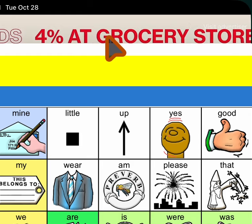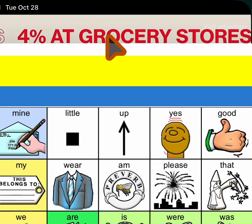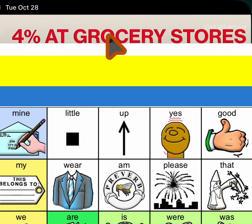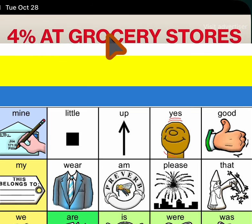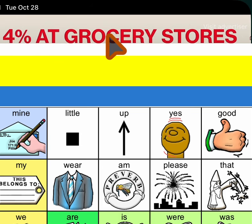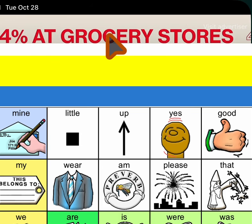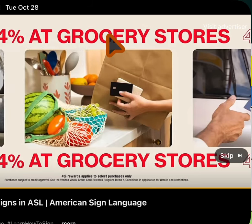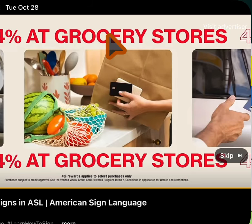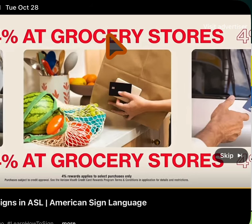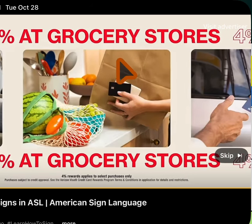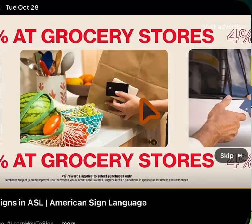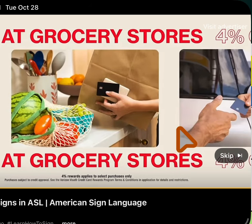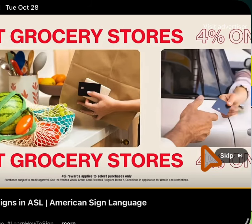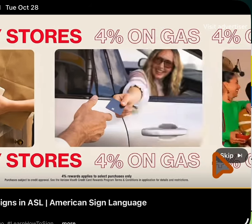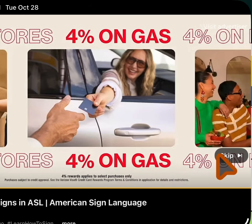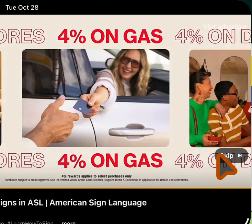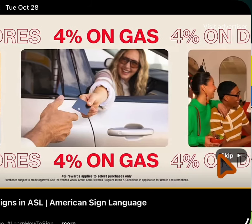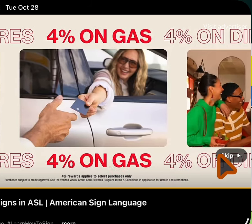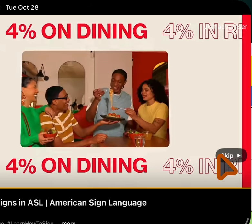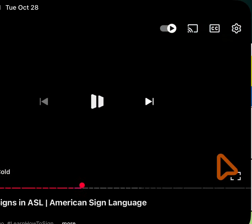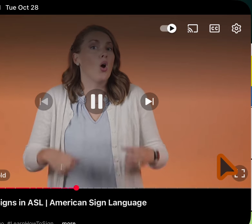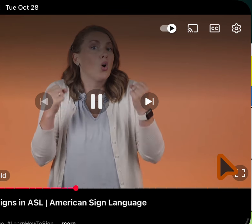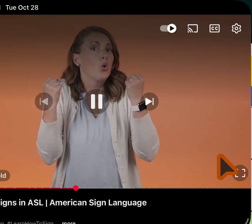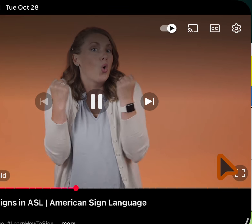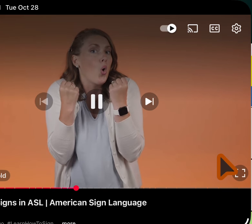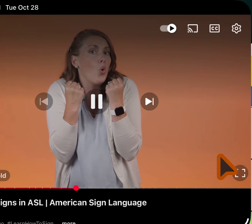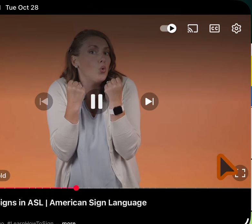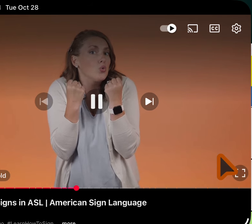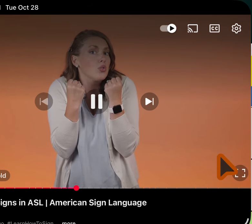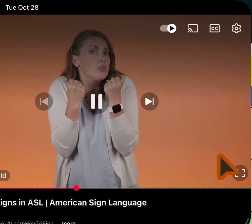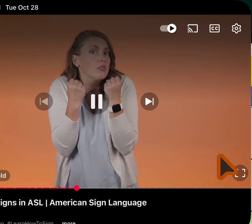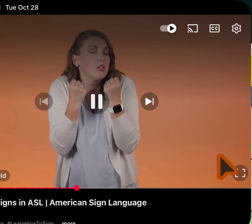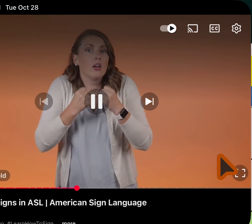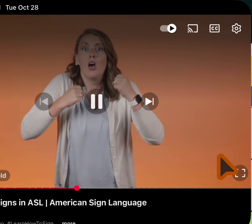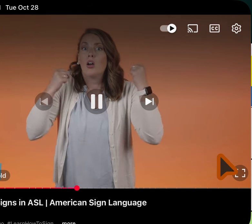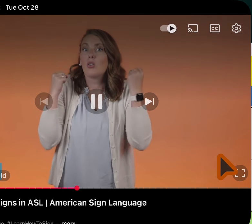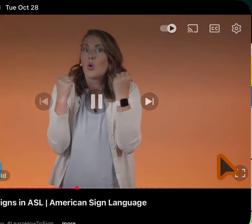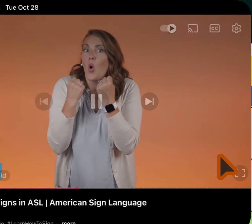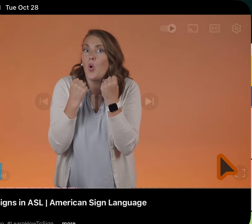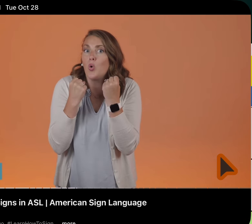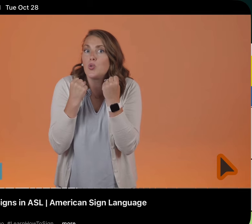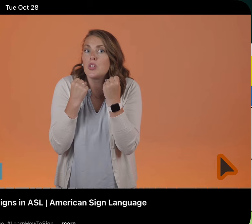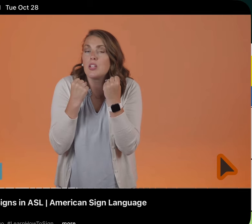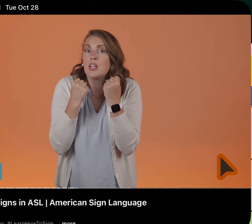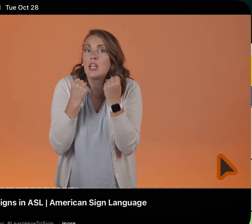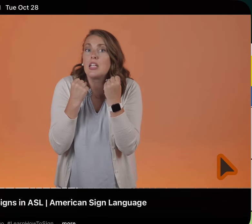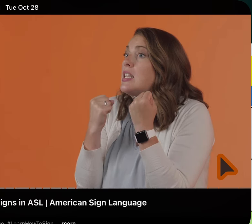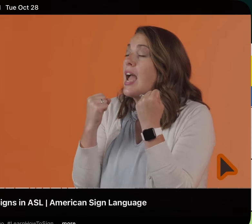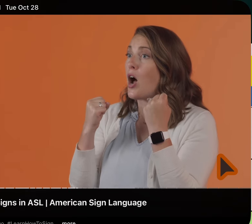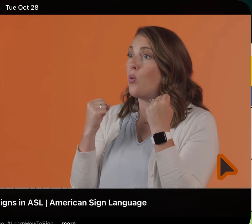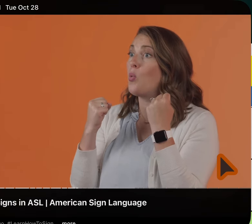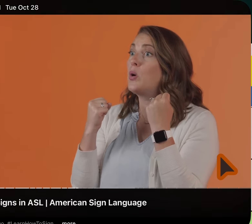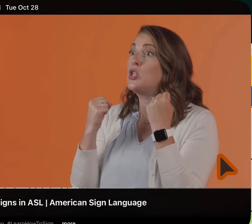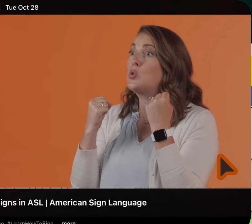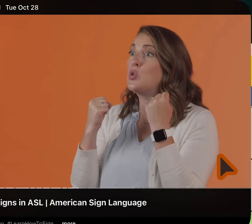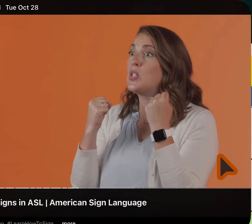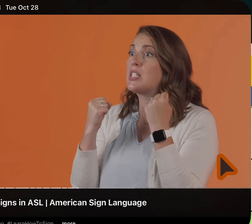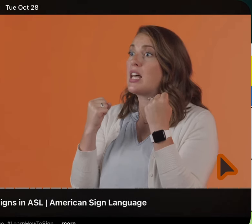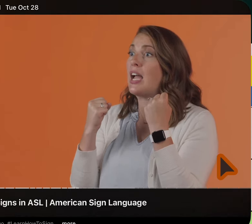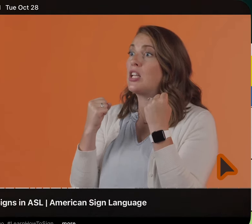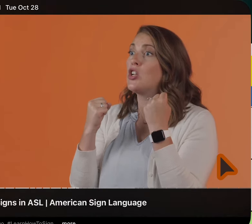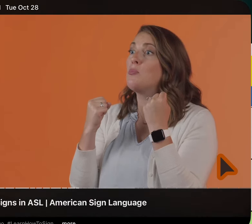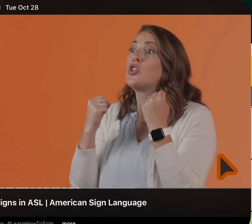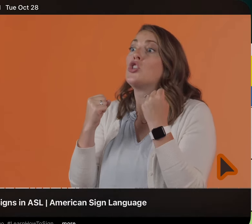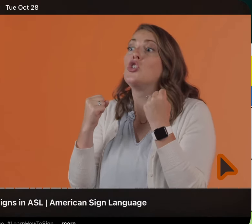when you shop at the grocery store. Get gas. Cold. Cold. Now, when you do